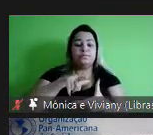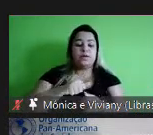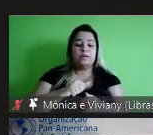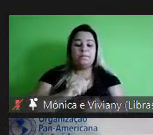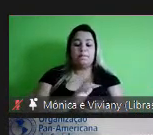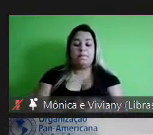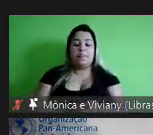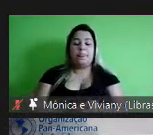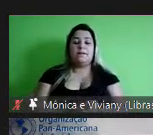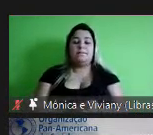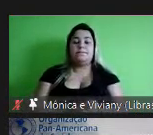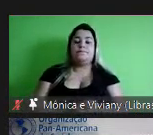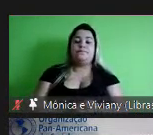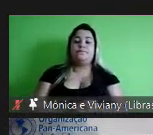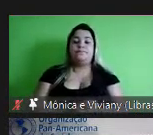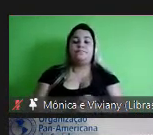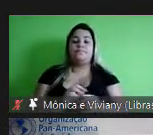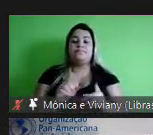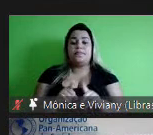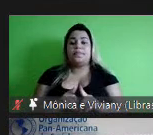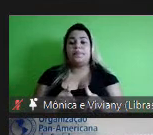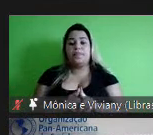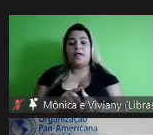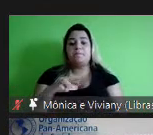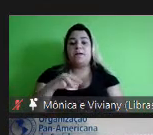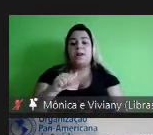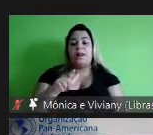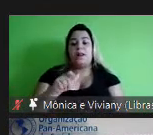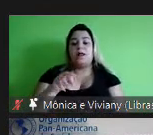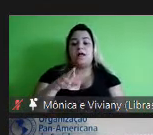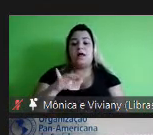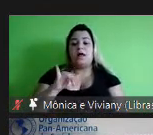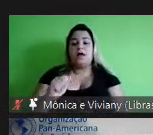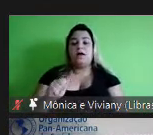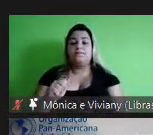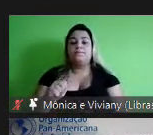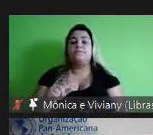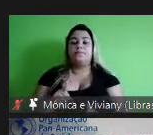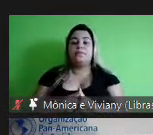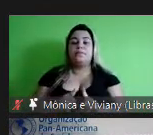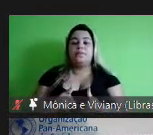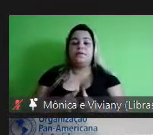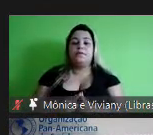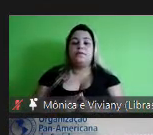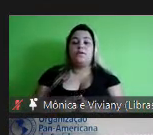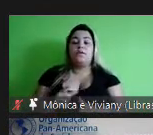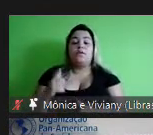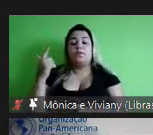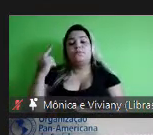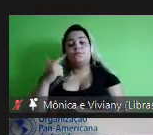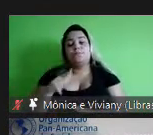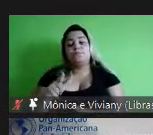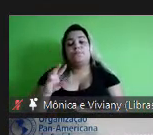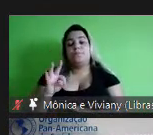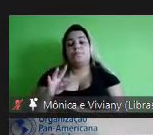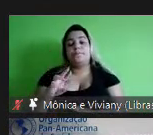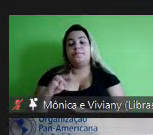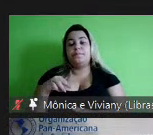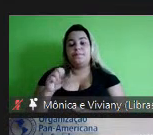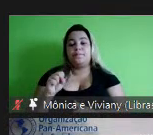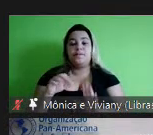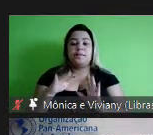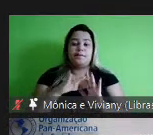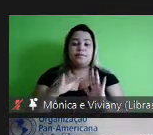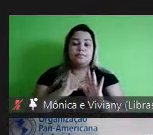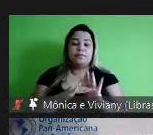global, like the name says, HIV, malaria. So they're going to deal with these themes.